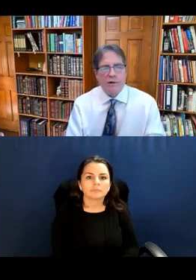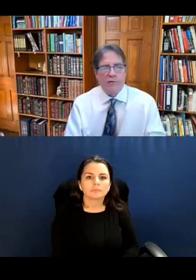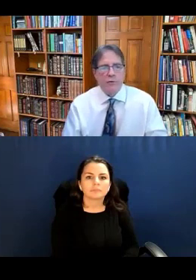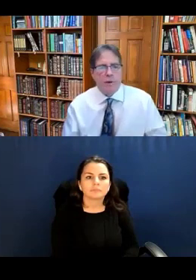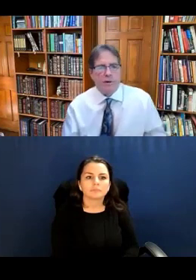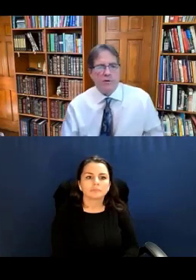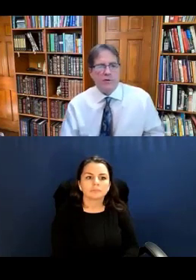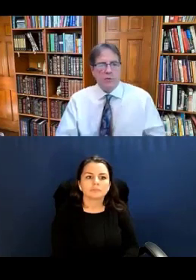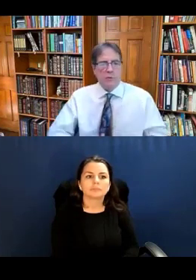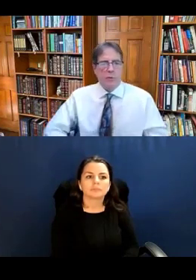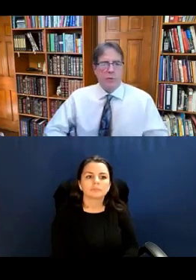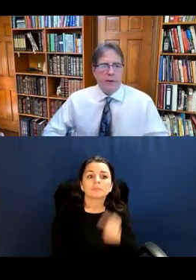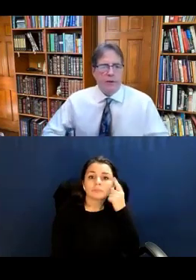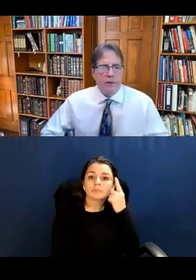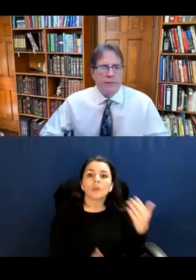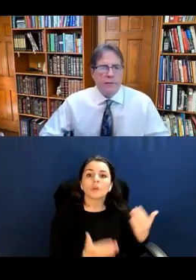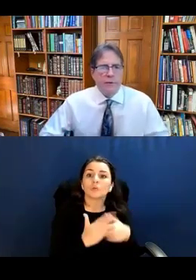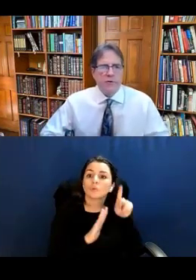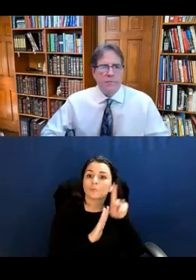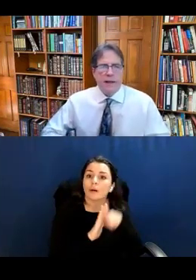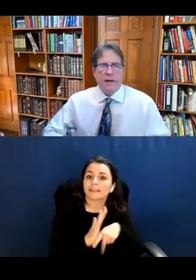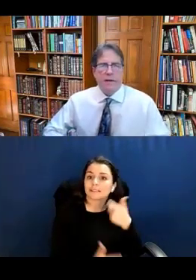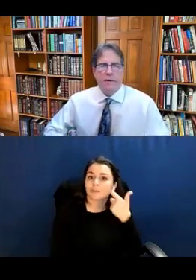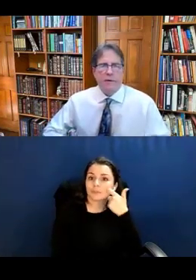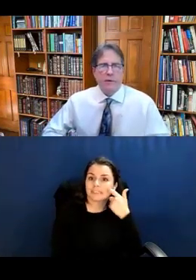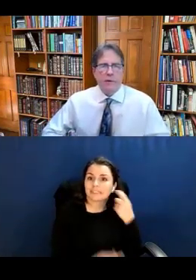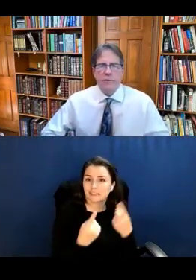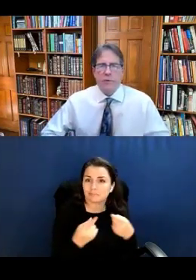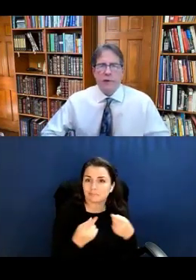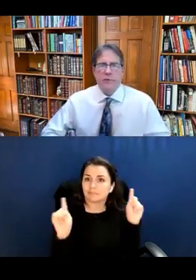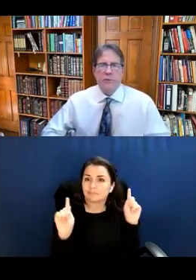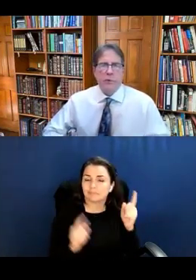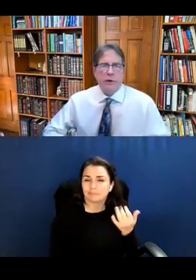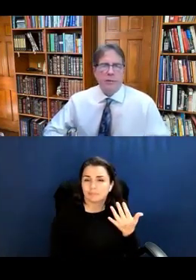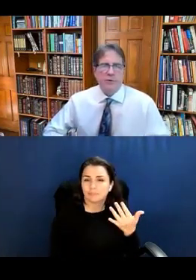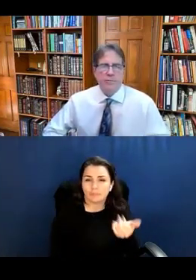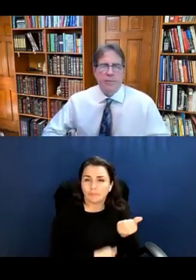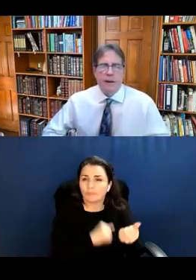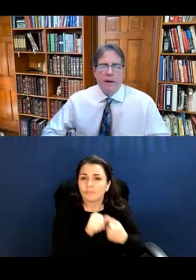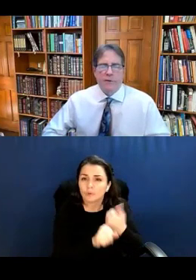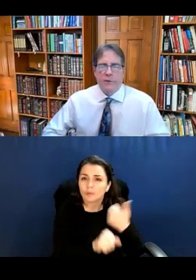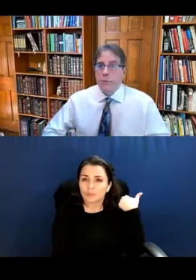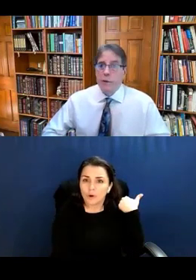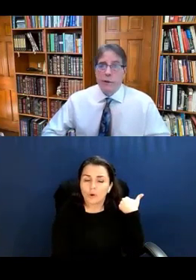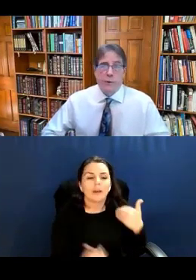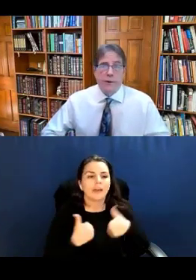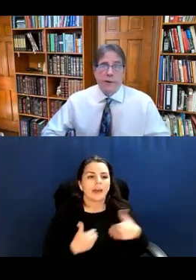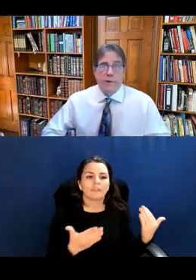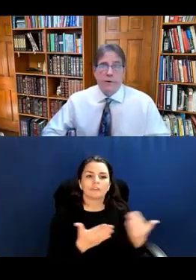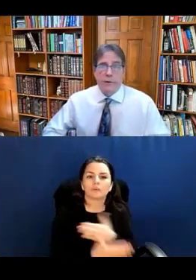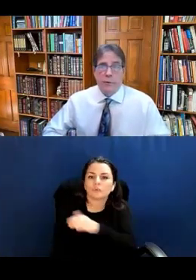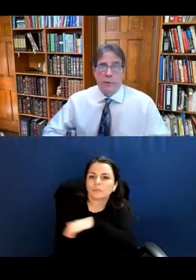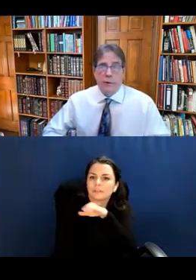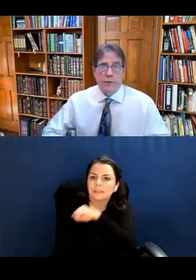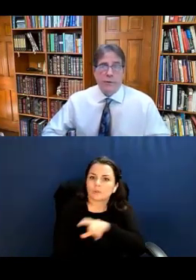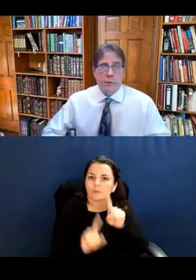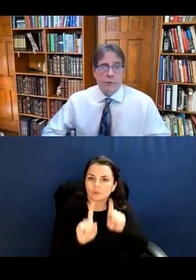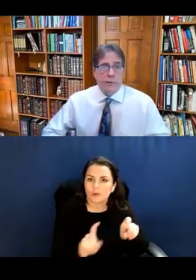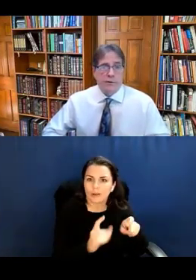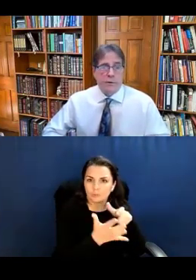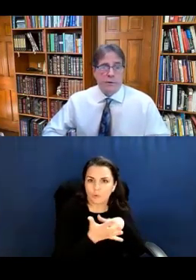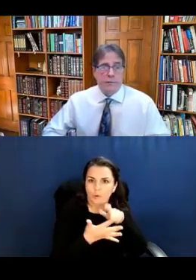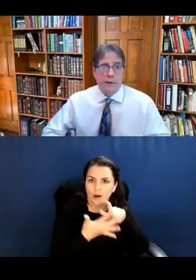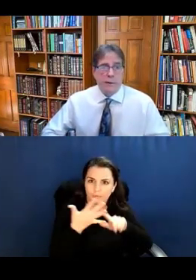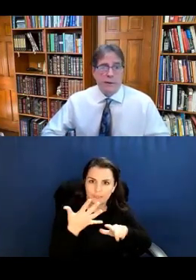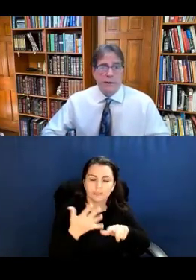One set of new policies that was rolled out a few years back are the clinical trials requirements. So it's really important to determine whether your